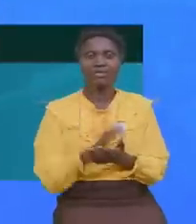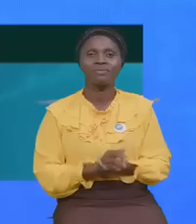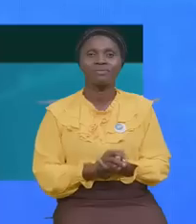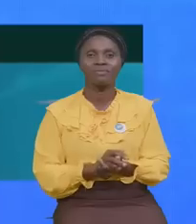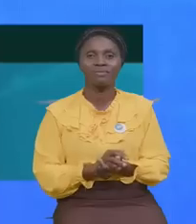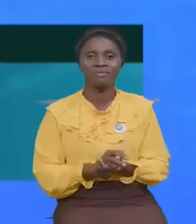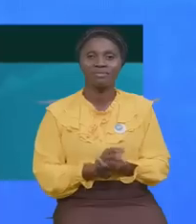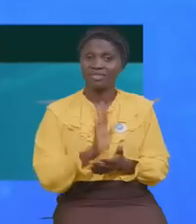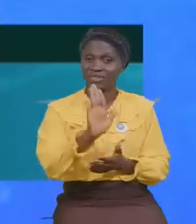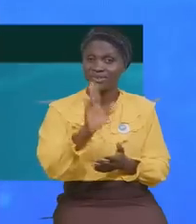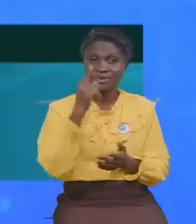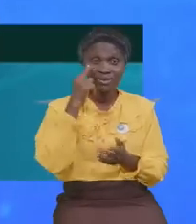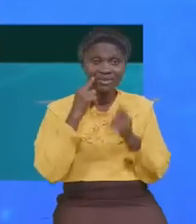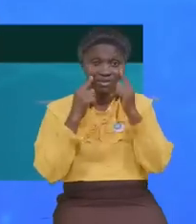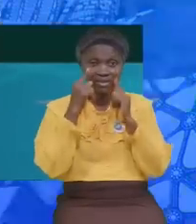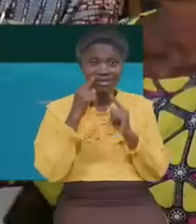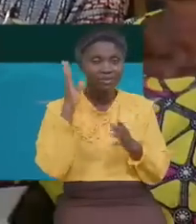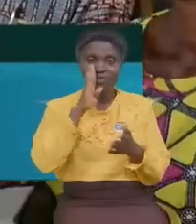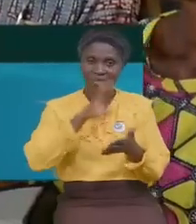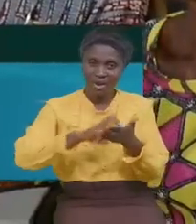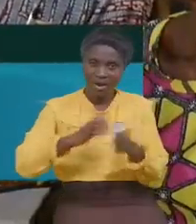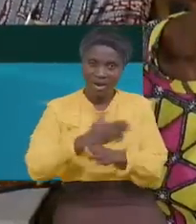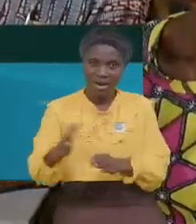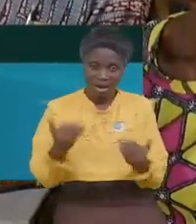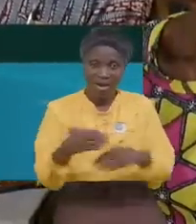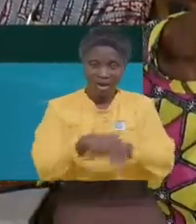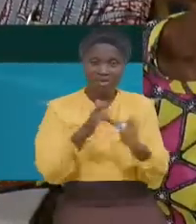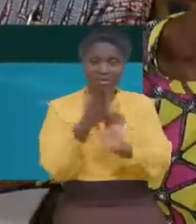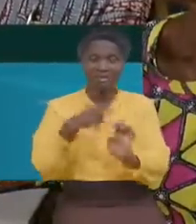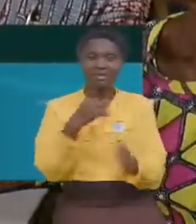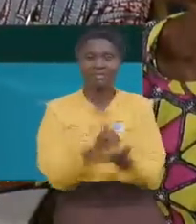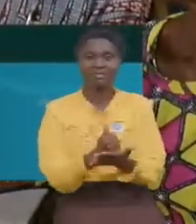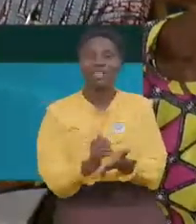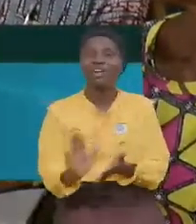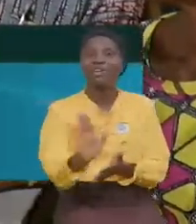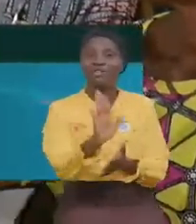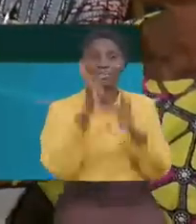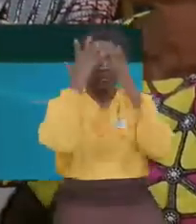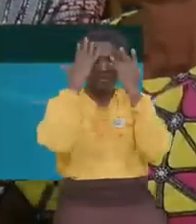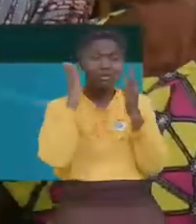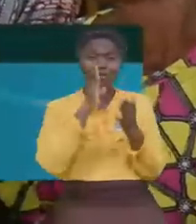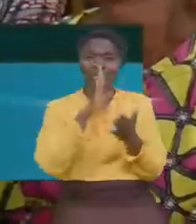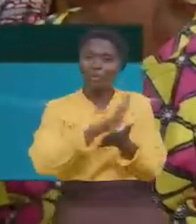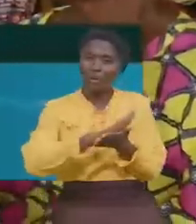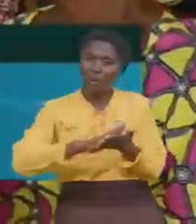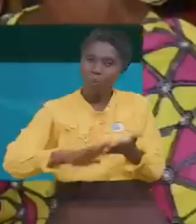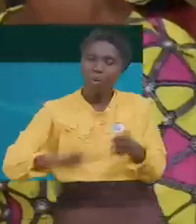Your tears will be wiped away tonight. Your sorrow will be wiped away tonight.